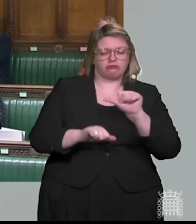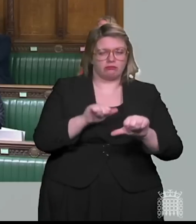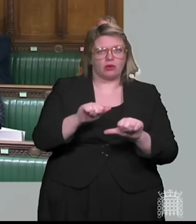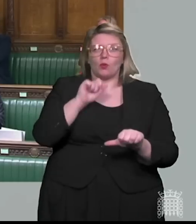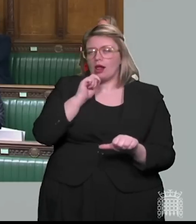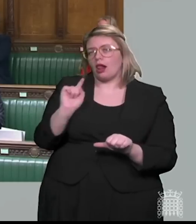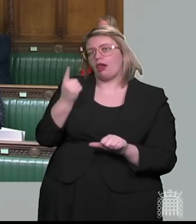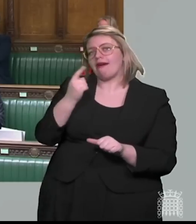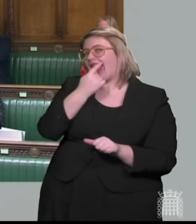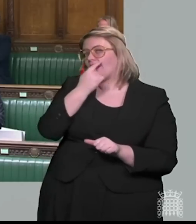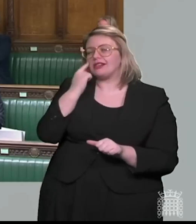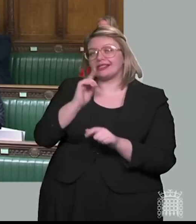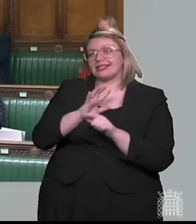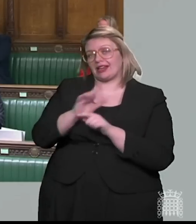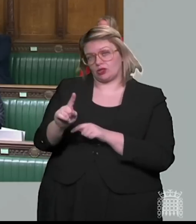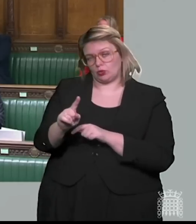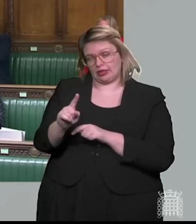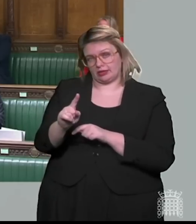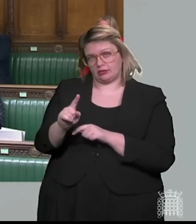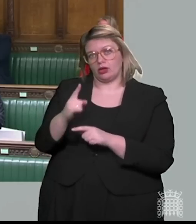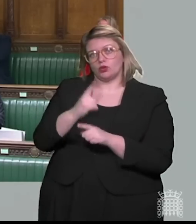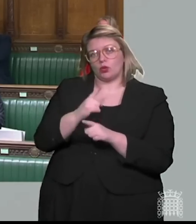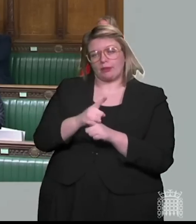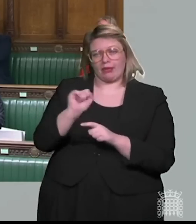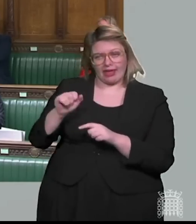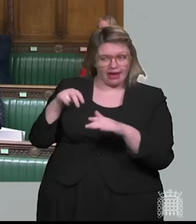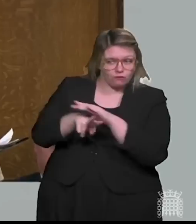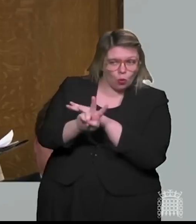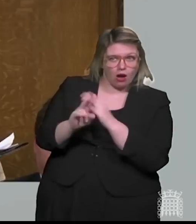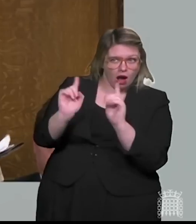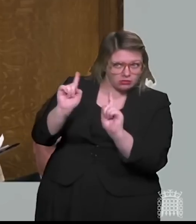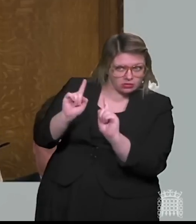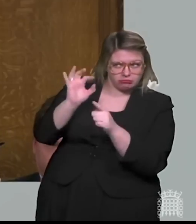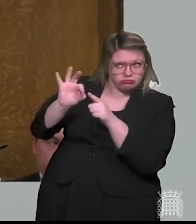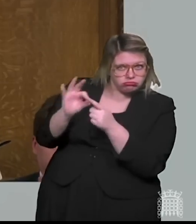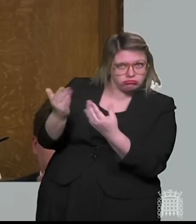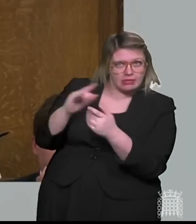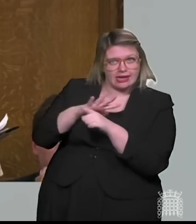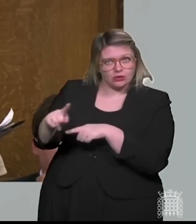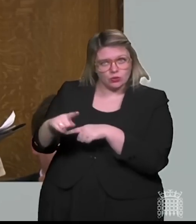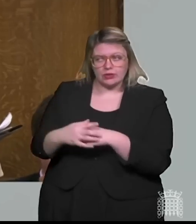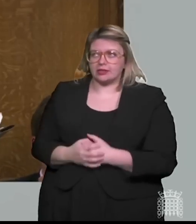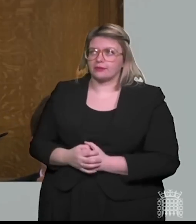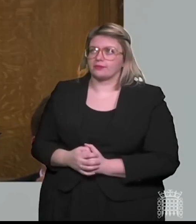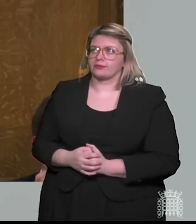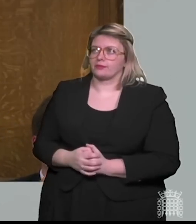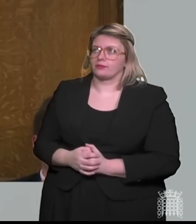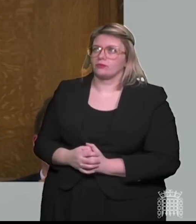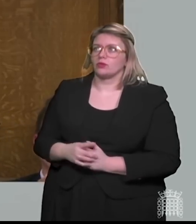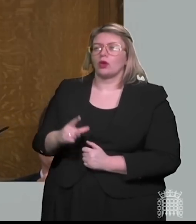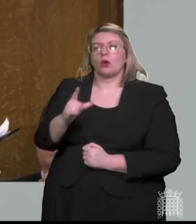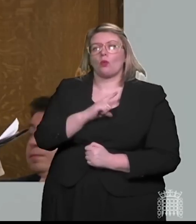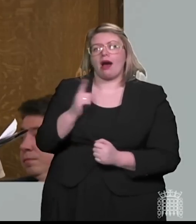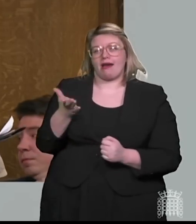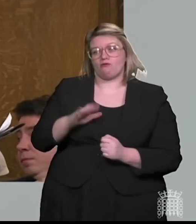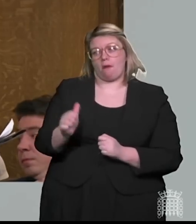them next week on the underlying assumptions behind their forecasts. Because what has changed most perniciously